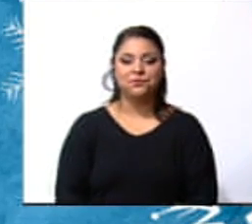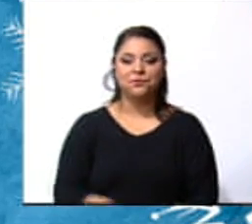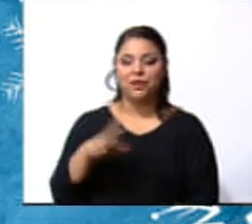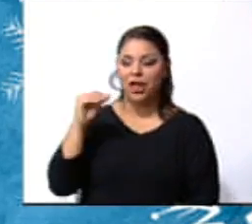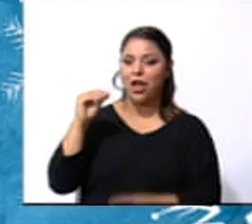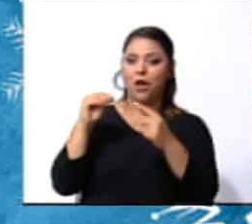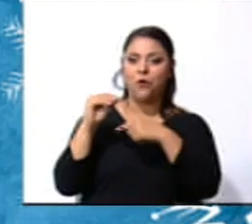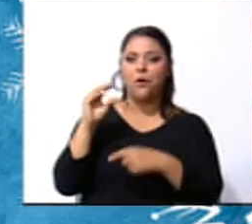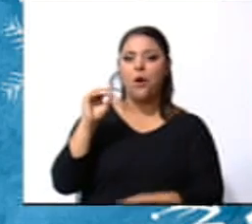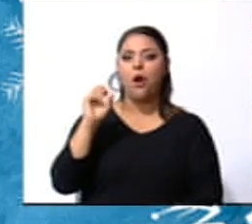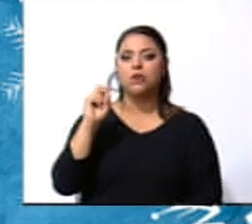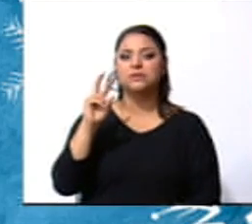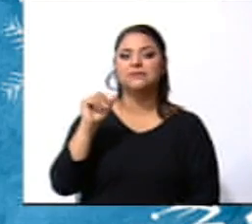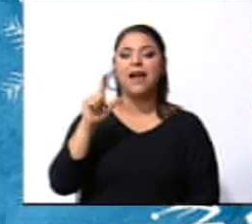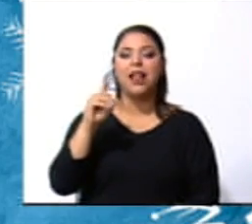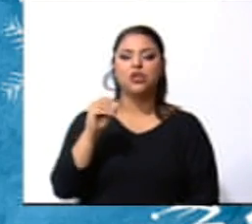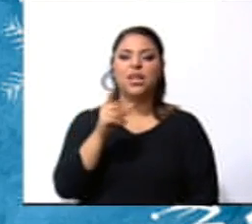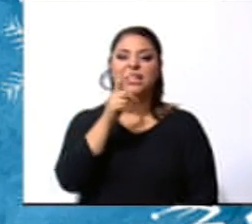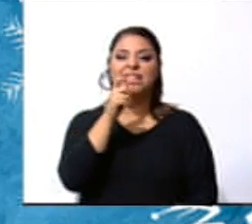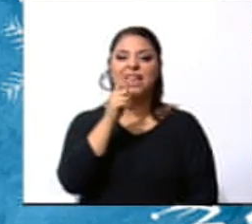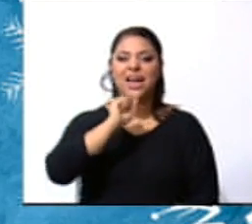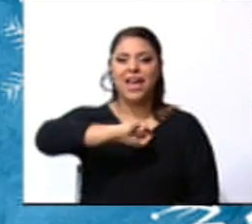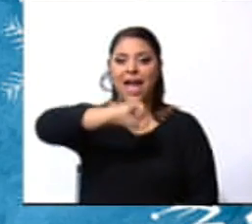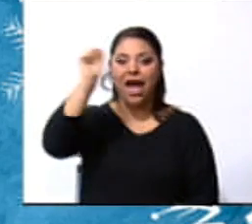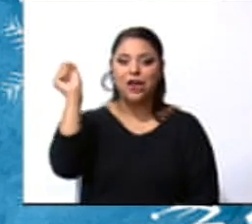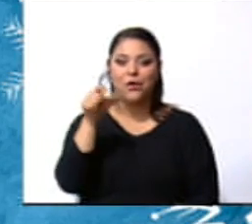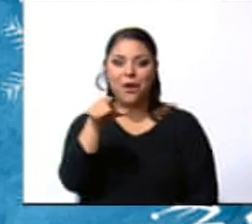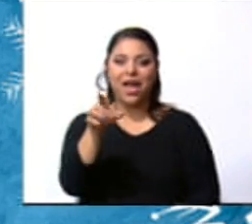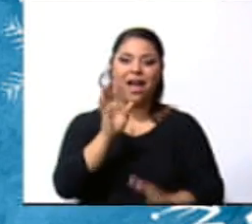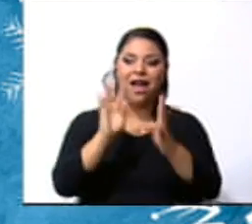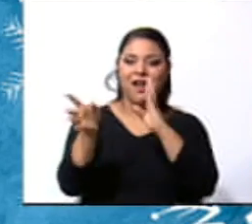is the winner in the impromptu conversation contest?